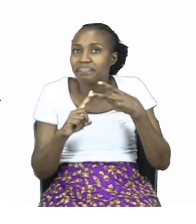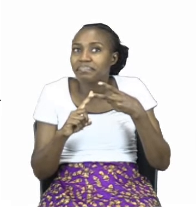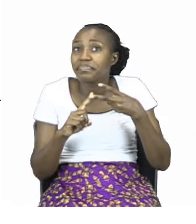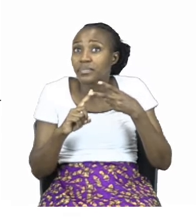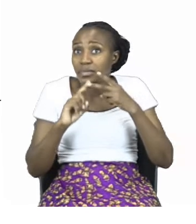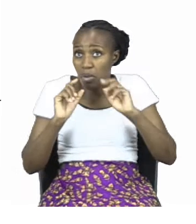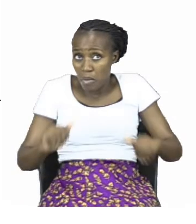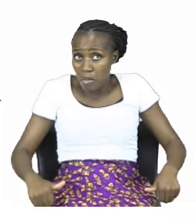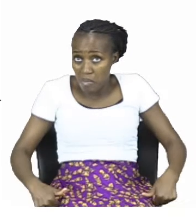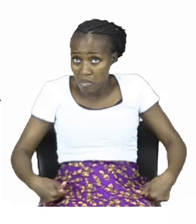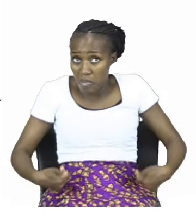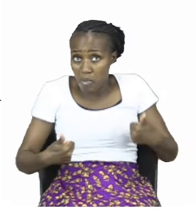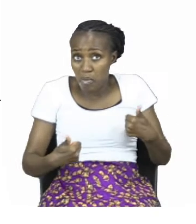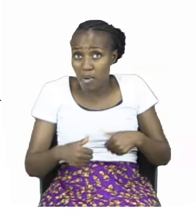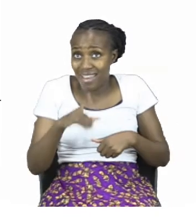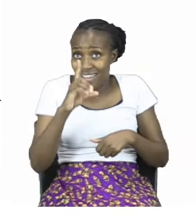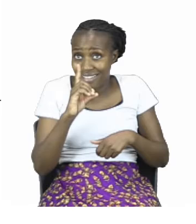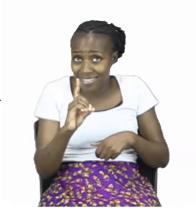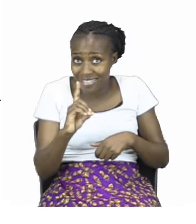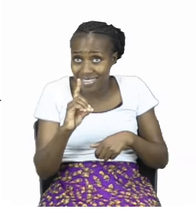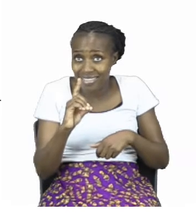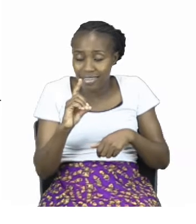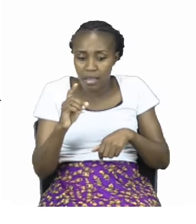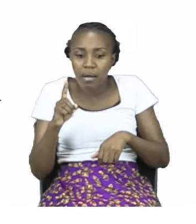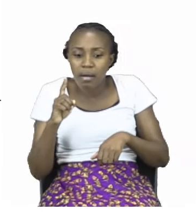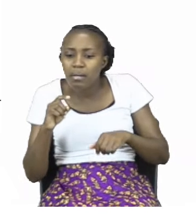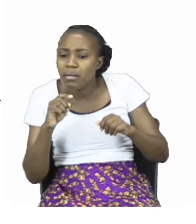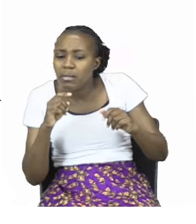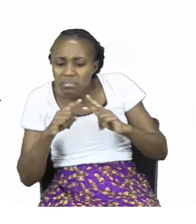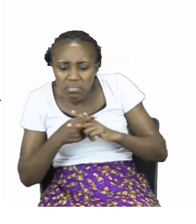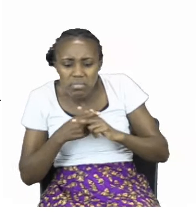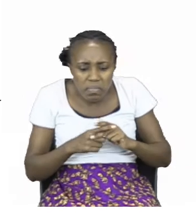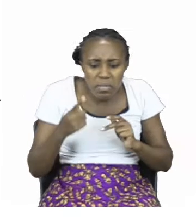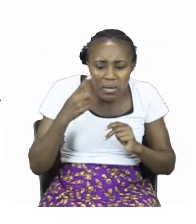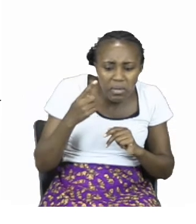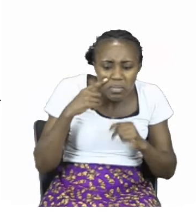should Jack have checked his bicycle like David did?